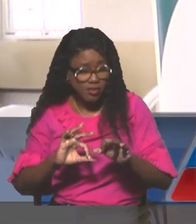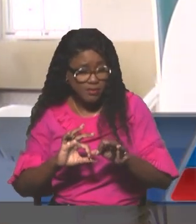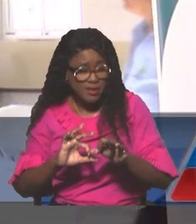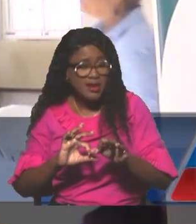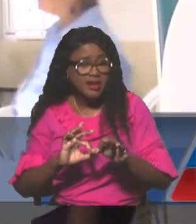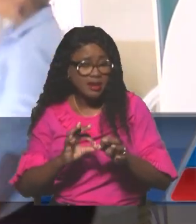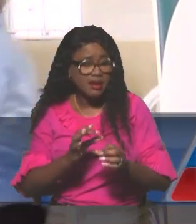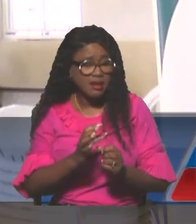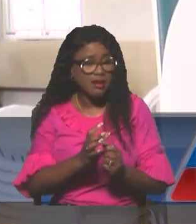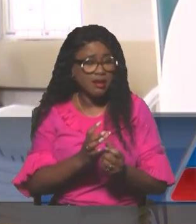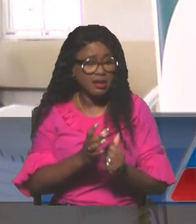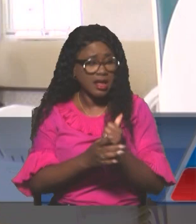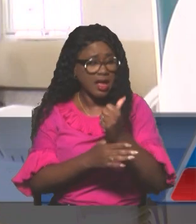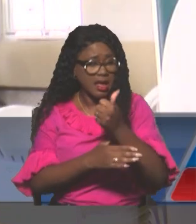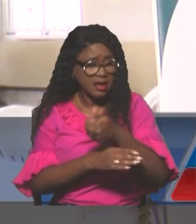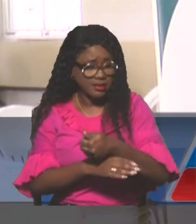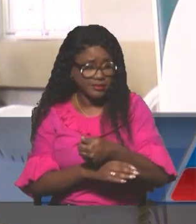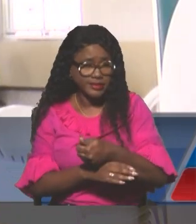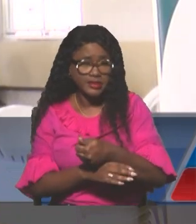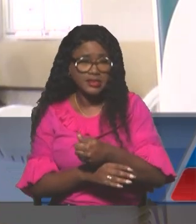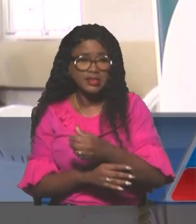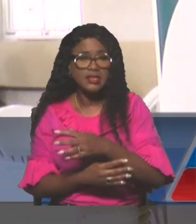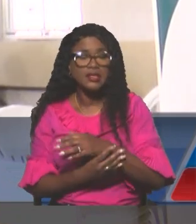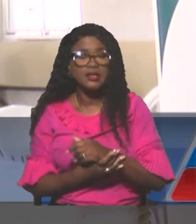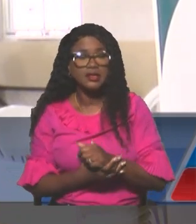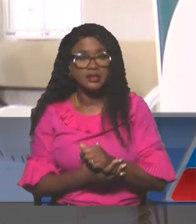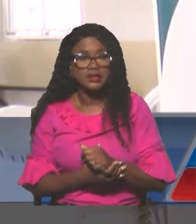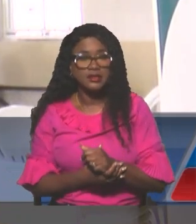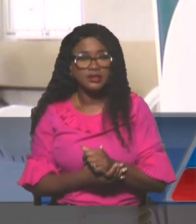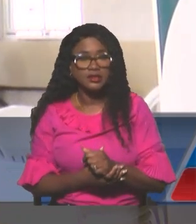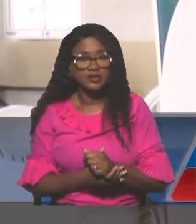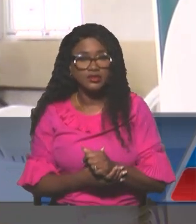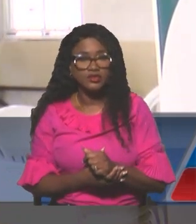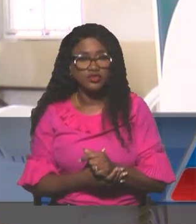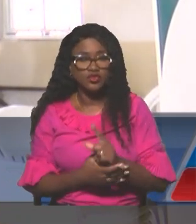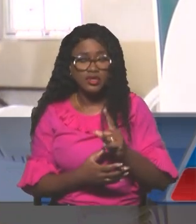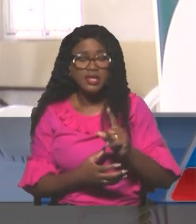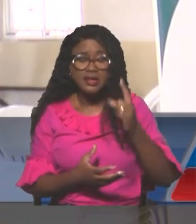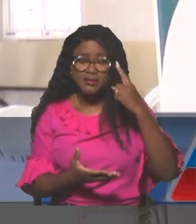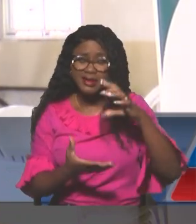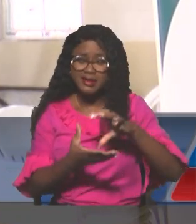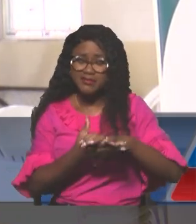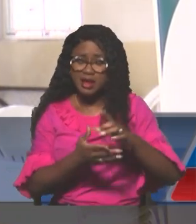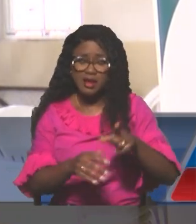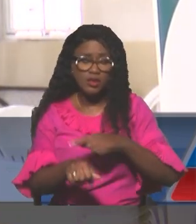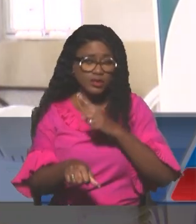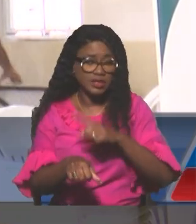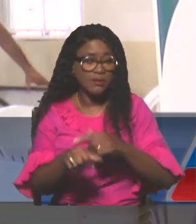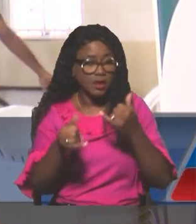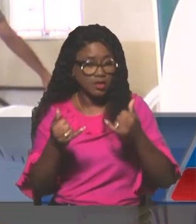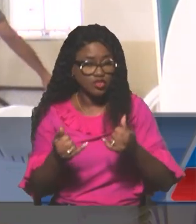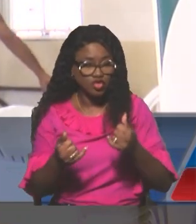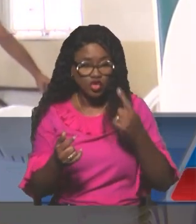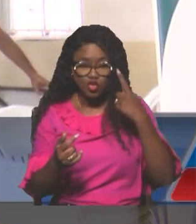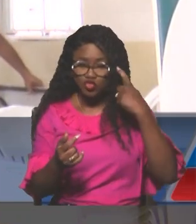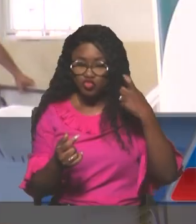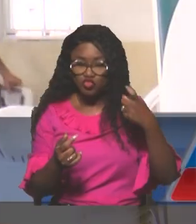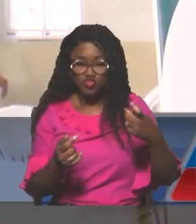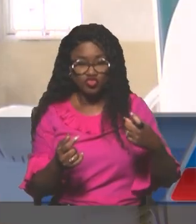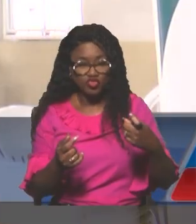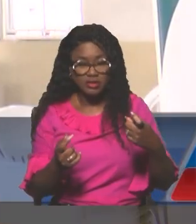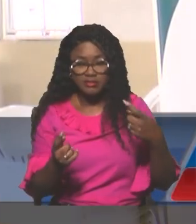crop productivity. I'm an agronomist. That has been my historical belief for a long time, and now my dream and the dream